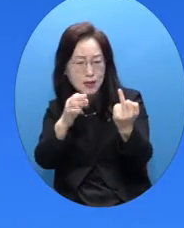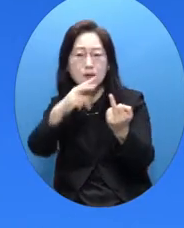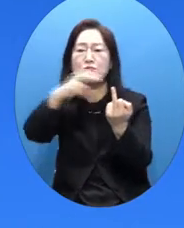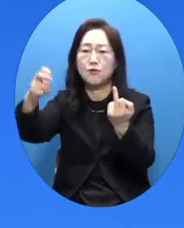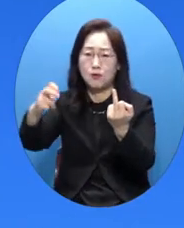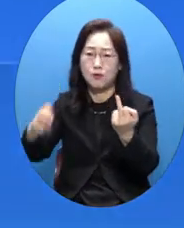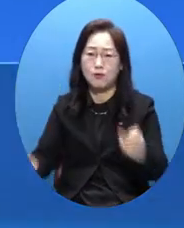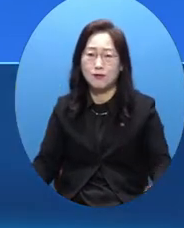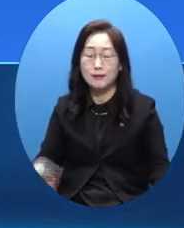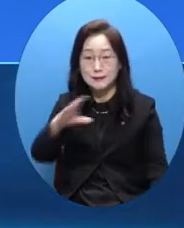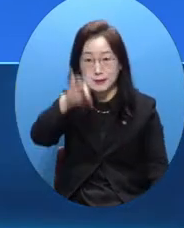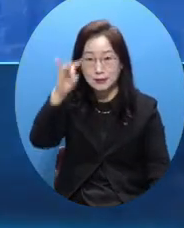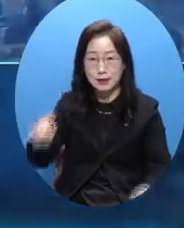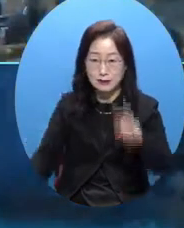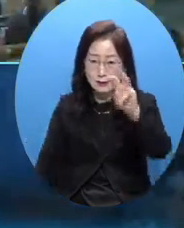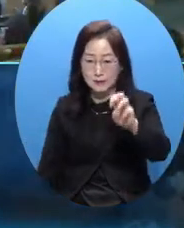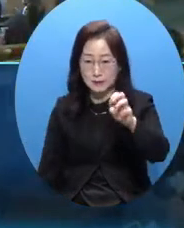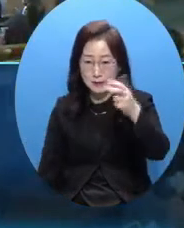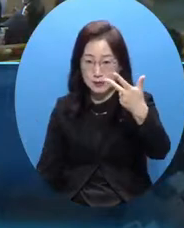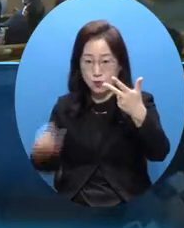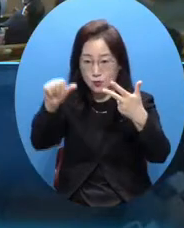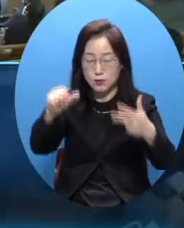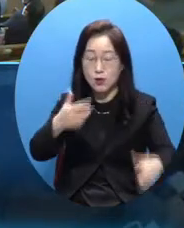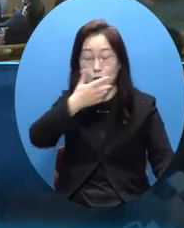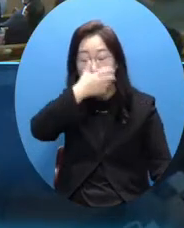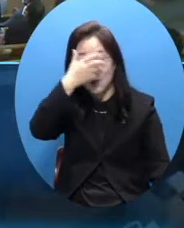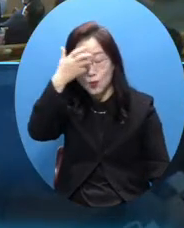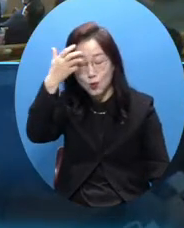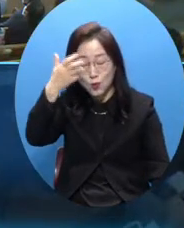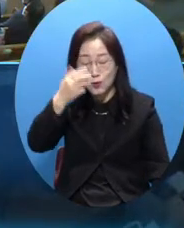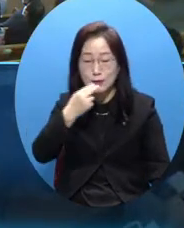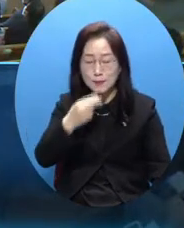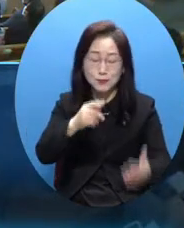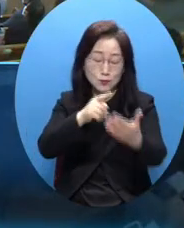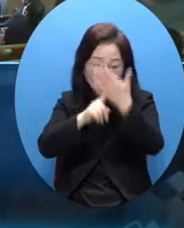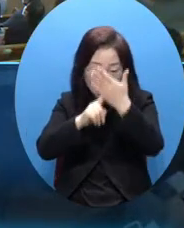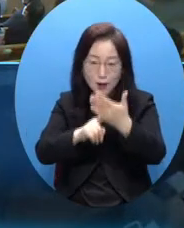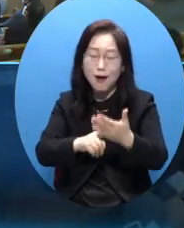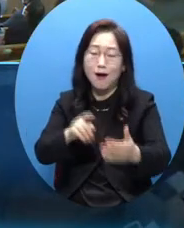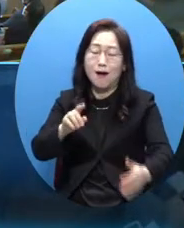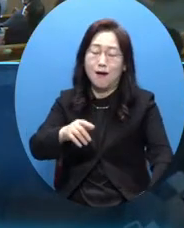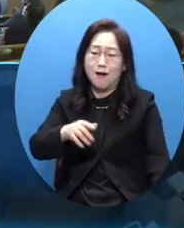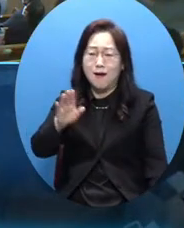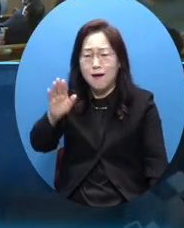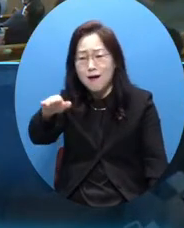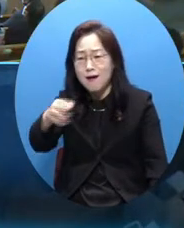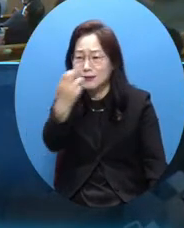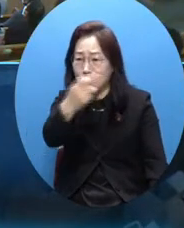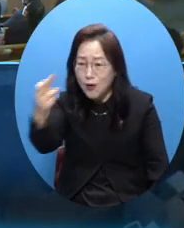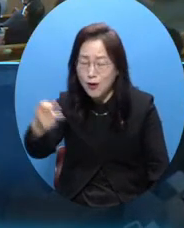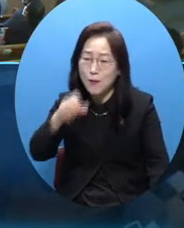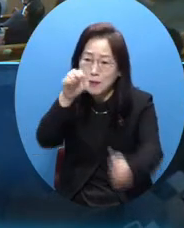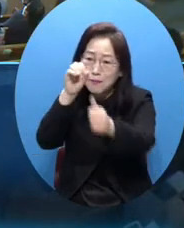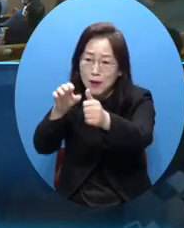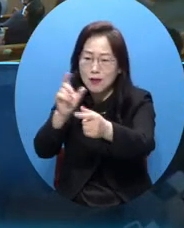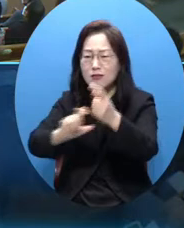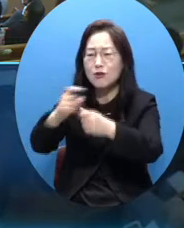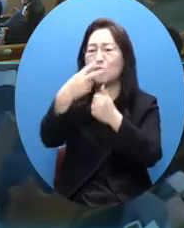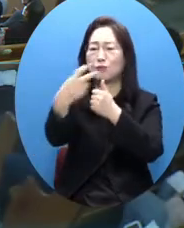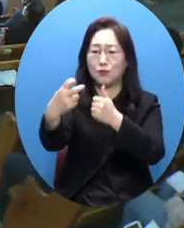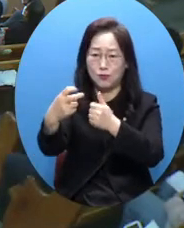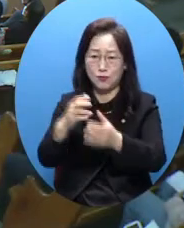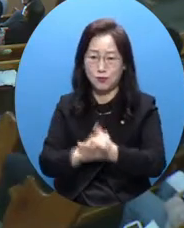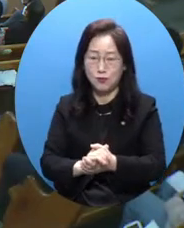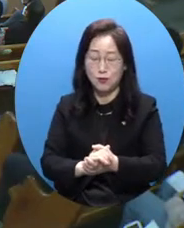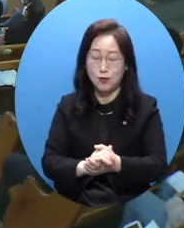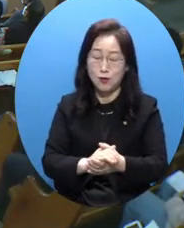Joseph Genesis 37 and 5 says Joseph had a dream and when he told it to his brothers and they hated it hated him even more